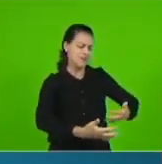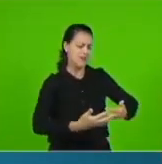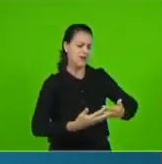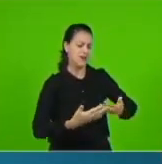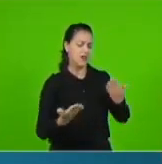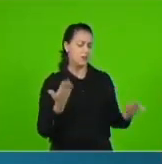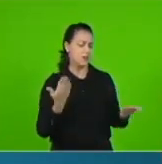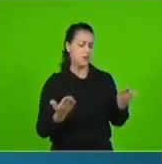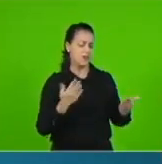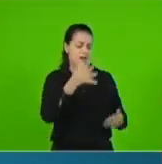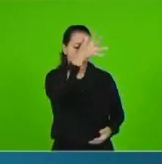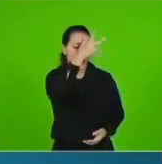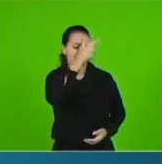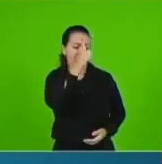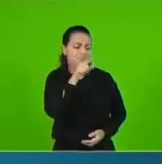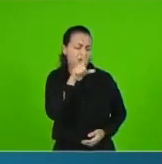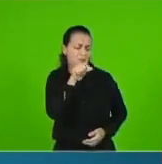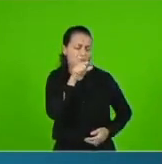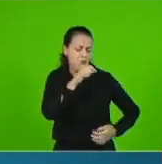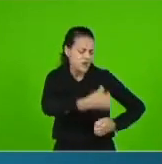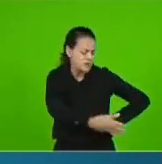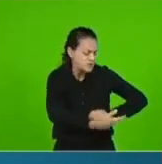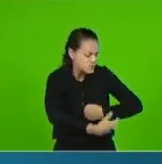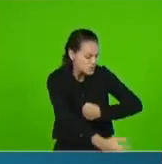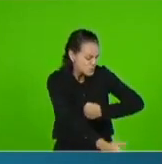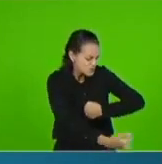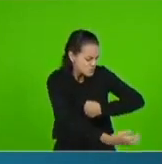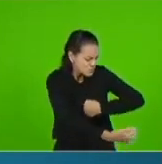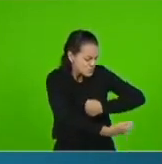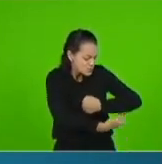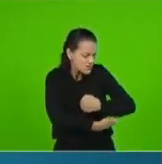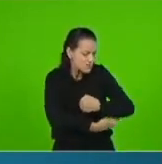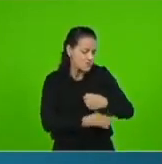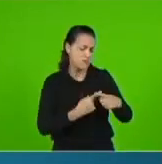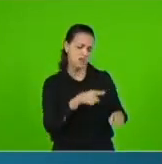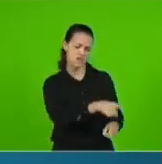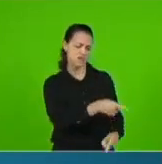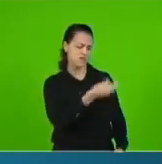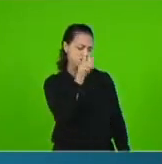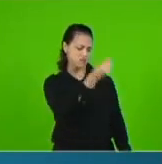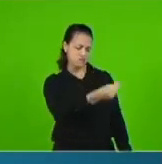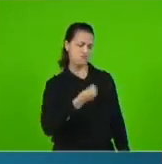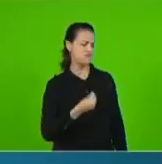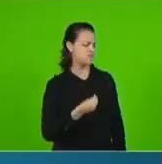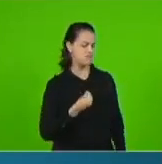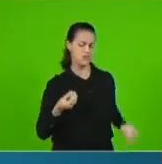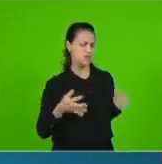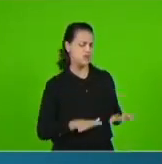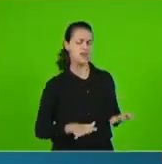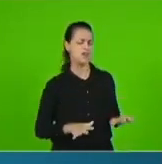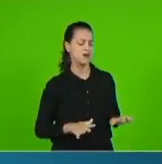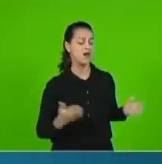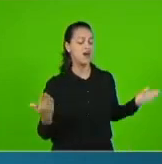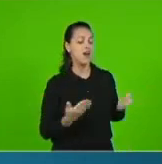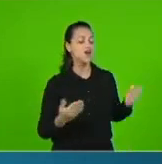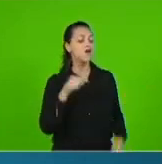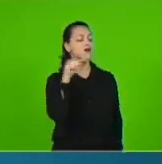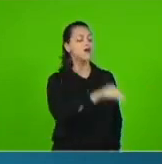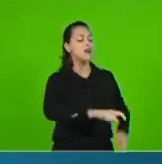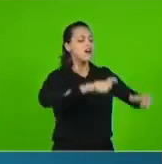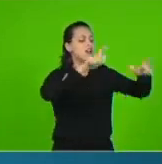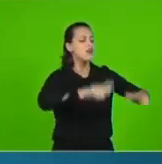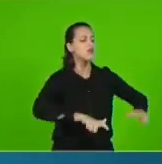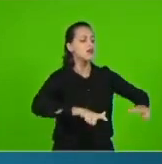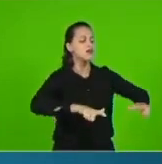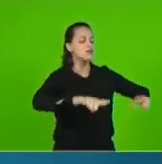children together as a hen gathers her chicks under her wings, but you were not willing. See,